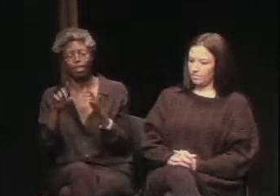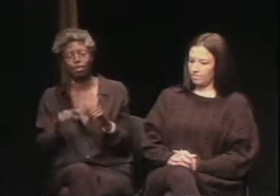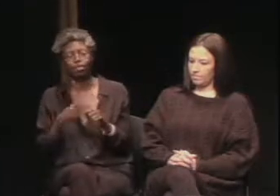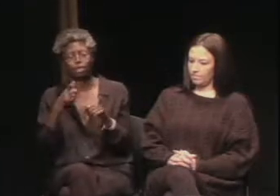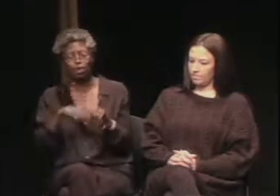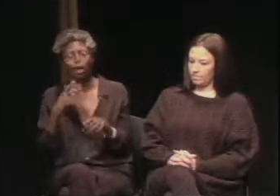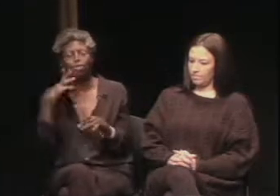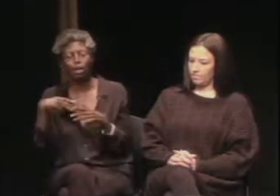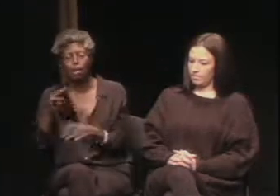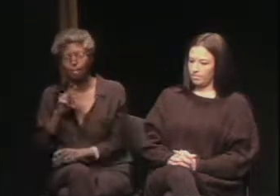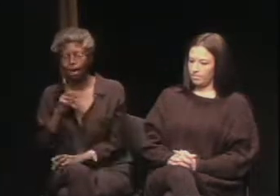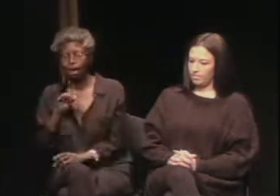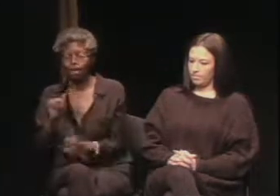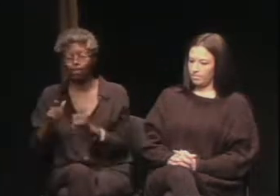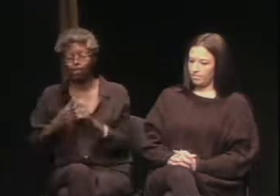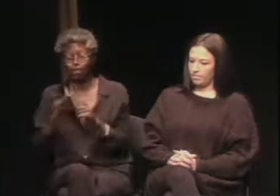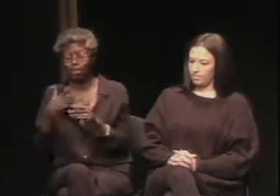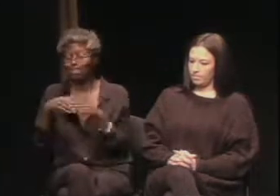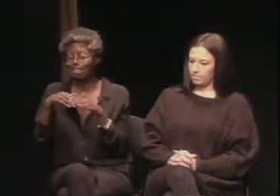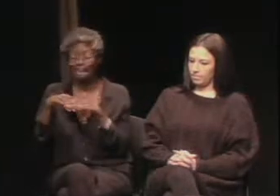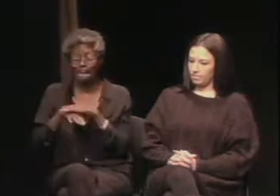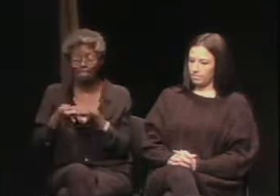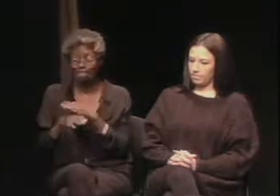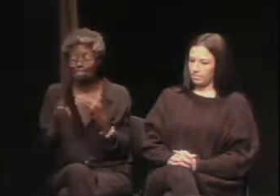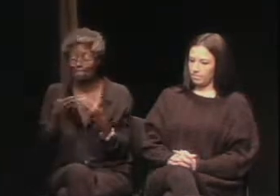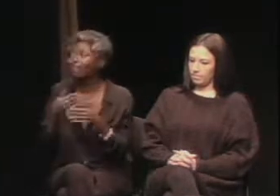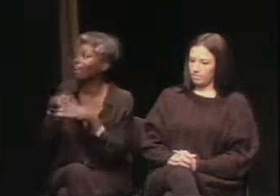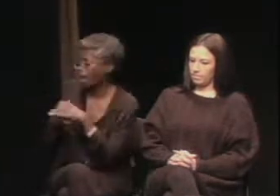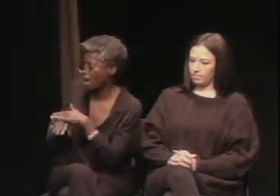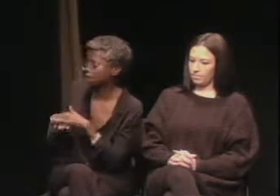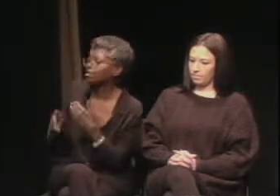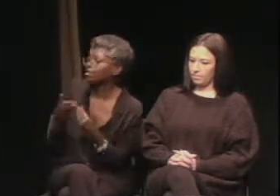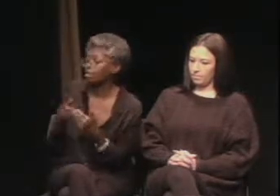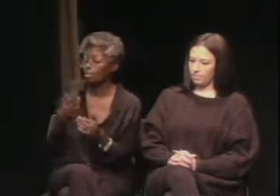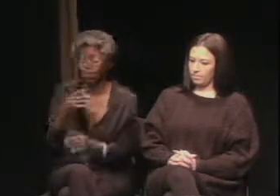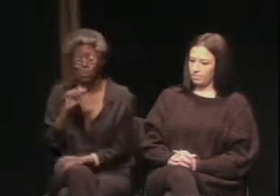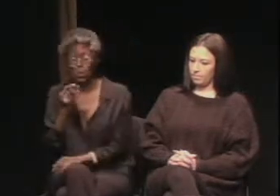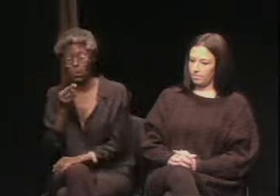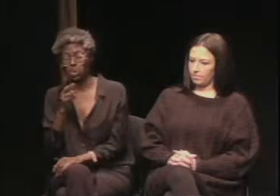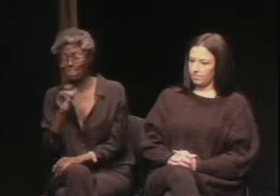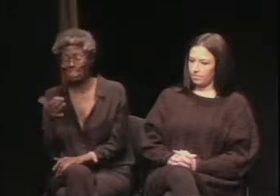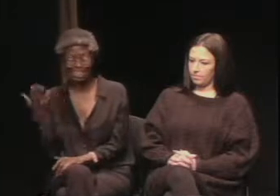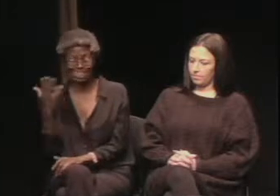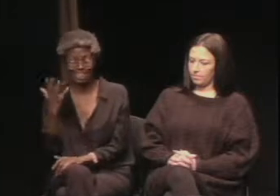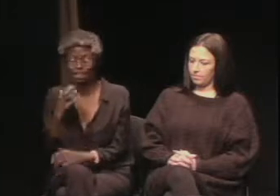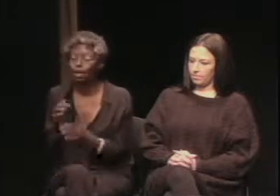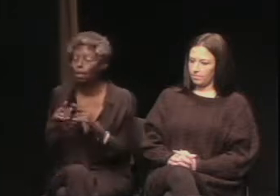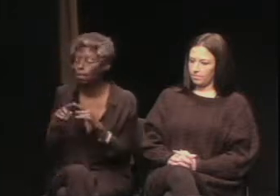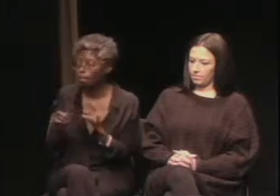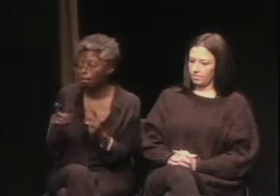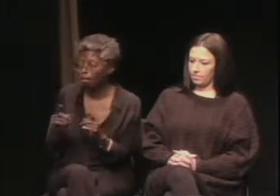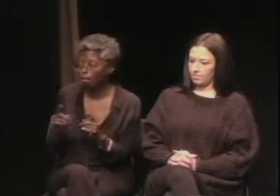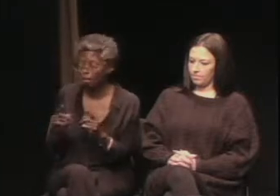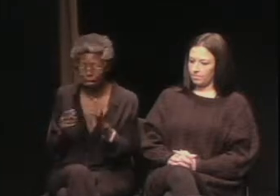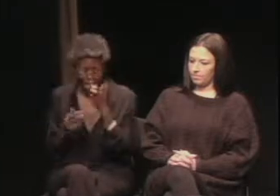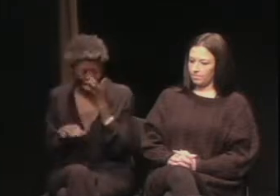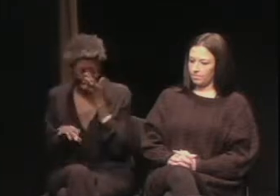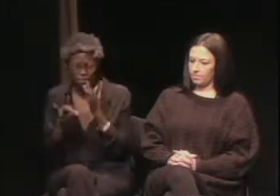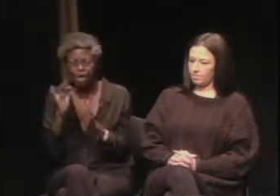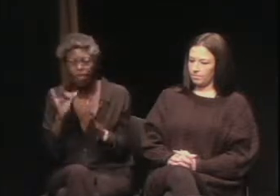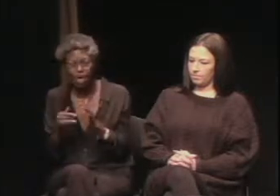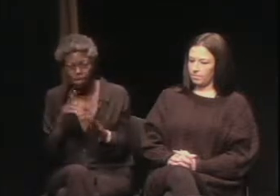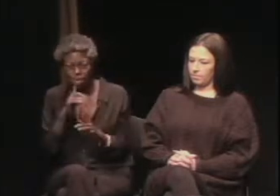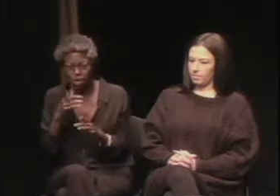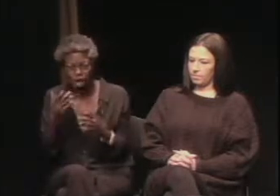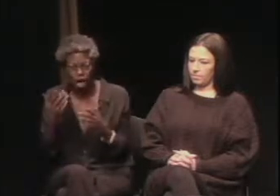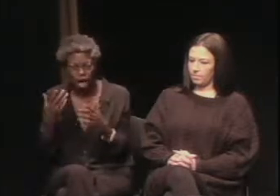Maya first, because it was so easy to access. It was easy access. Tony was like a whole... Well, not Bluest Eye. Well, I found it really hard. Bluest